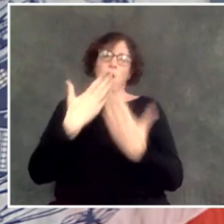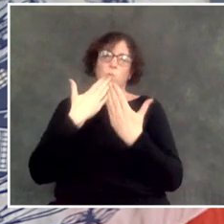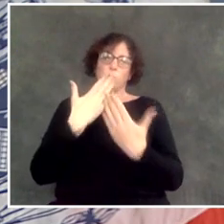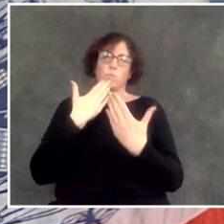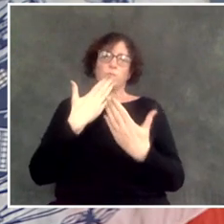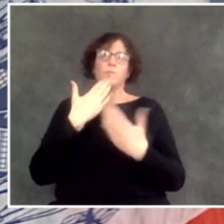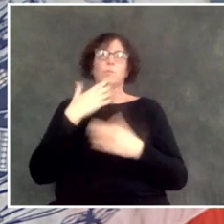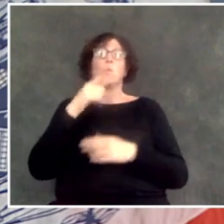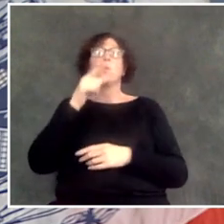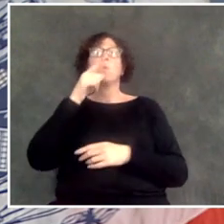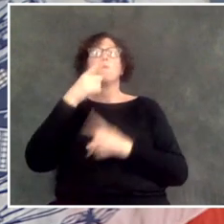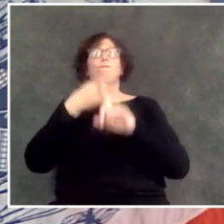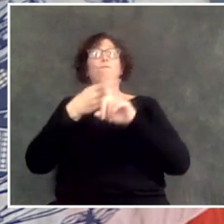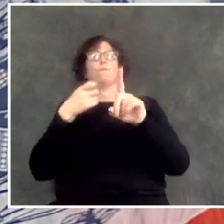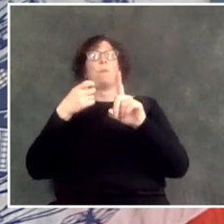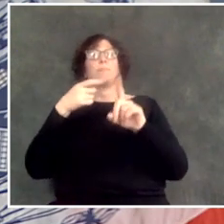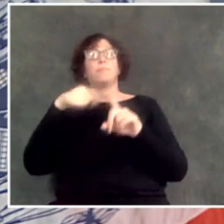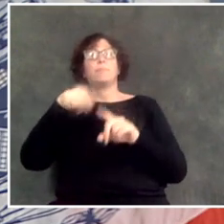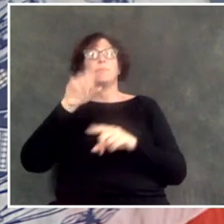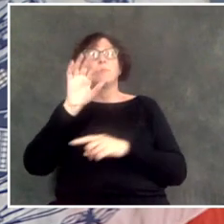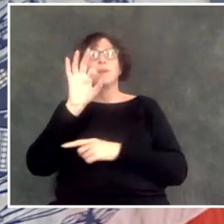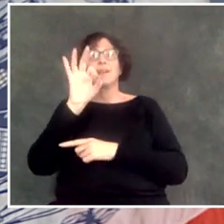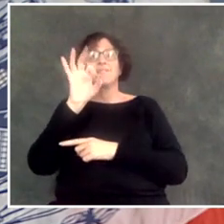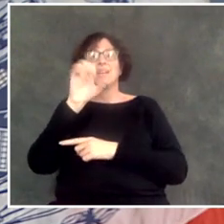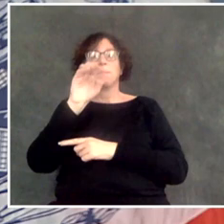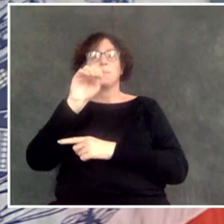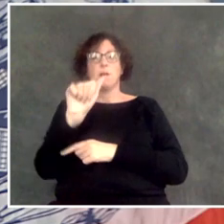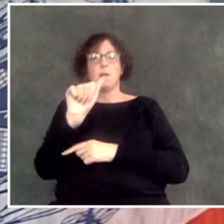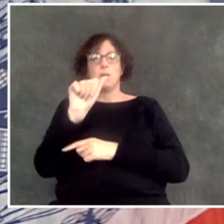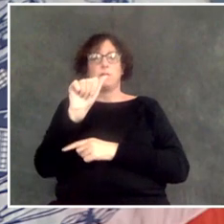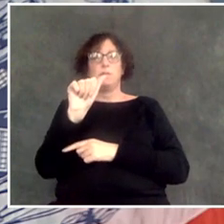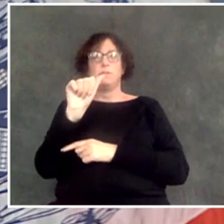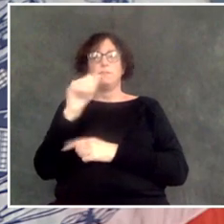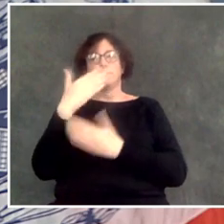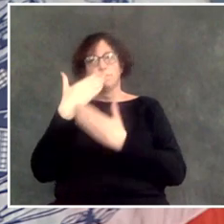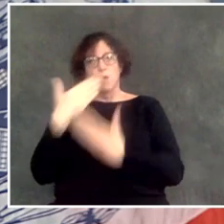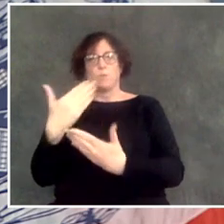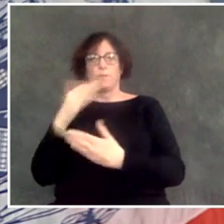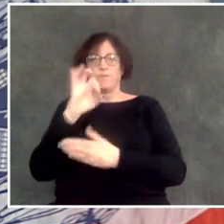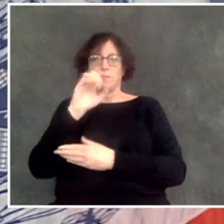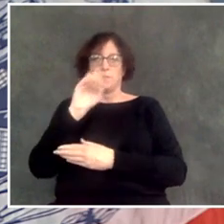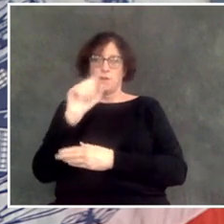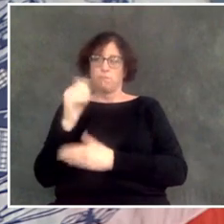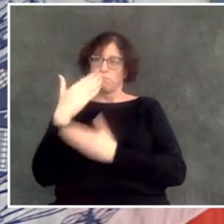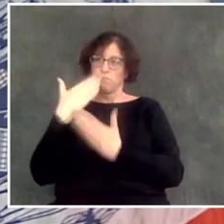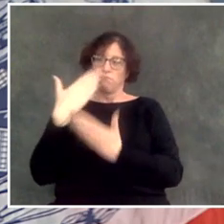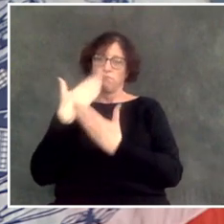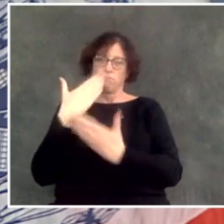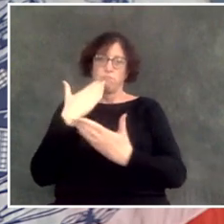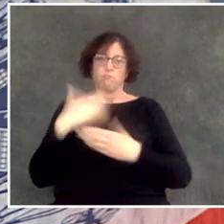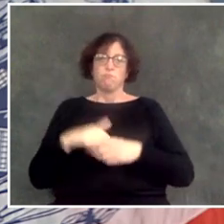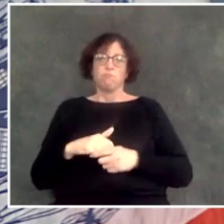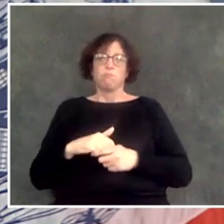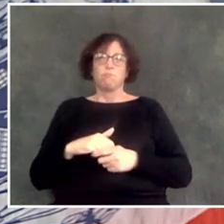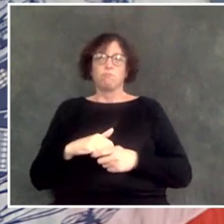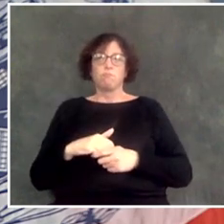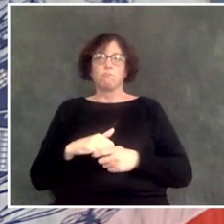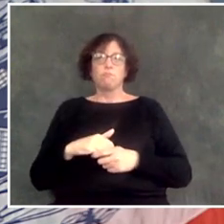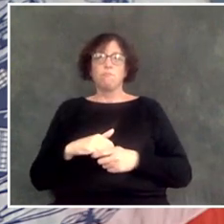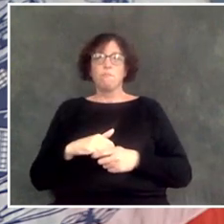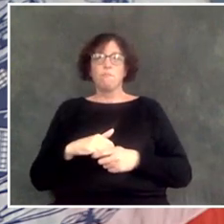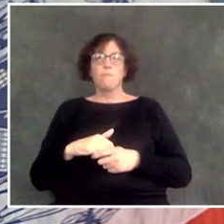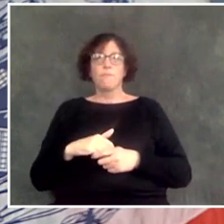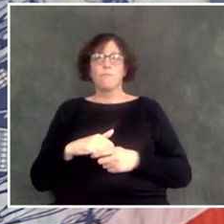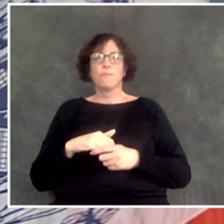things with health and hospitals to take a lot of those 911 calls away, in the sense of peeling off the calls that really are people looking